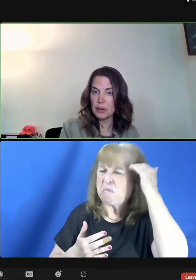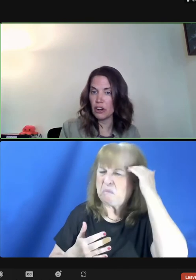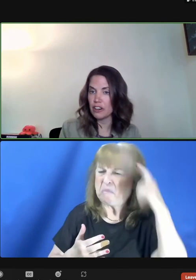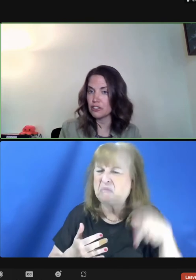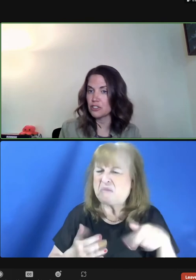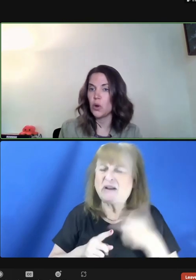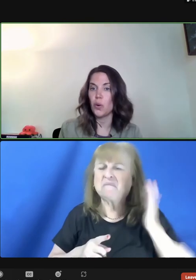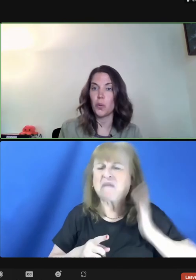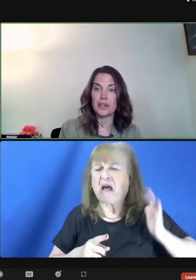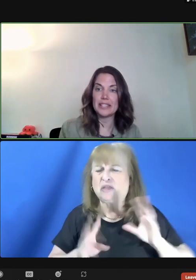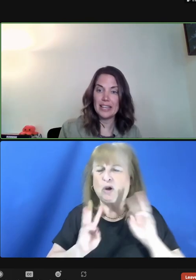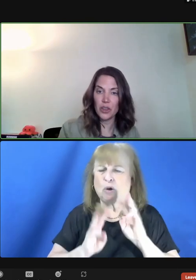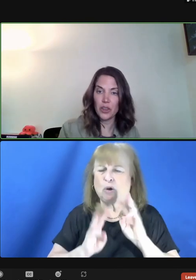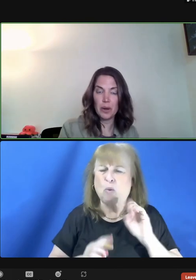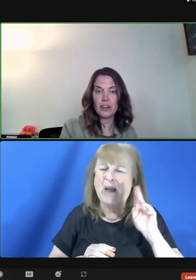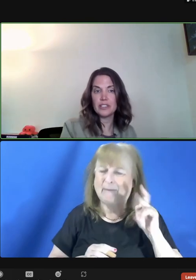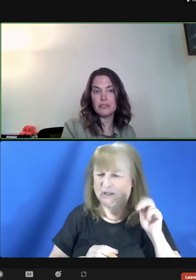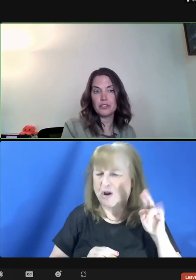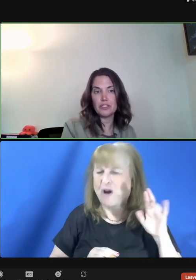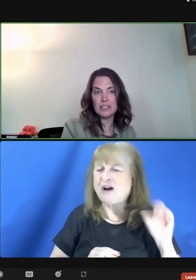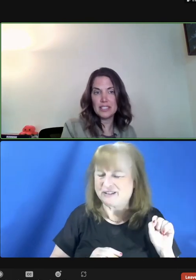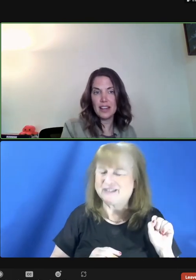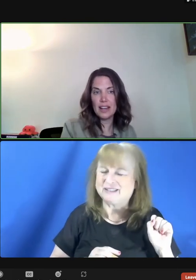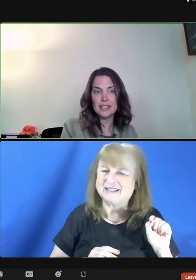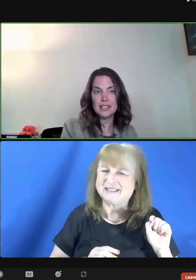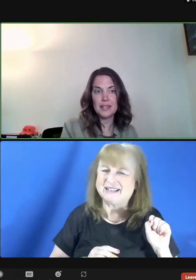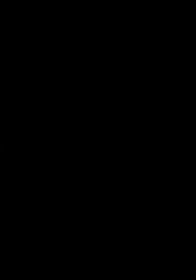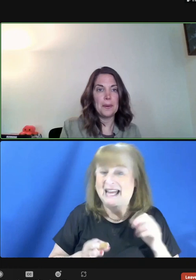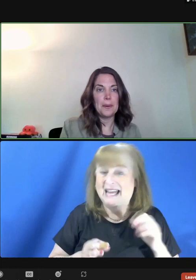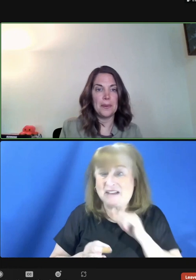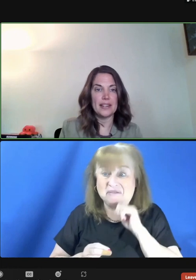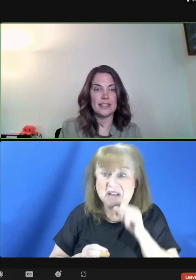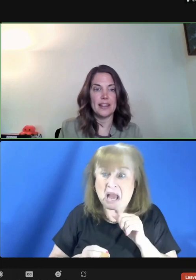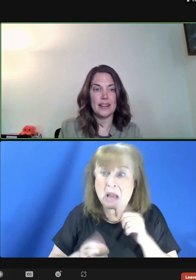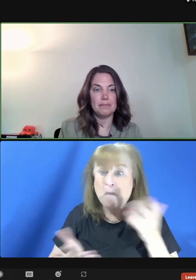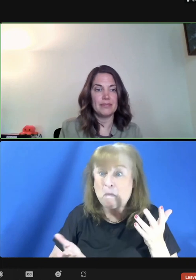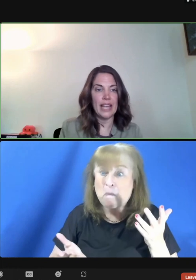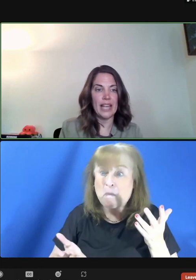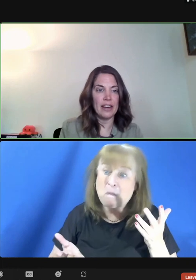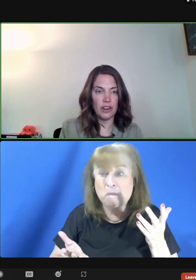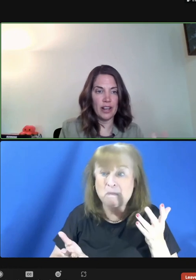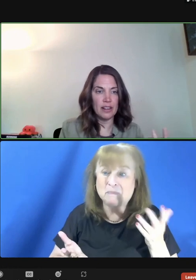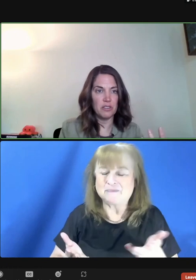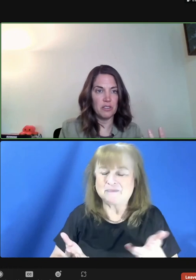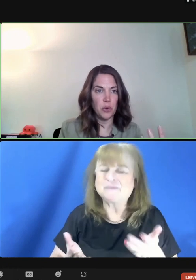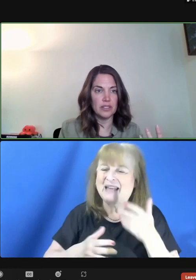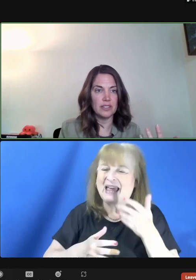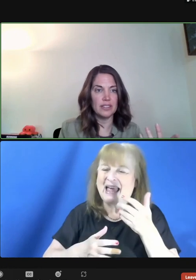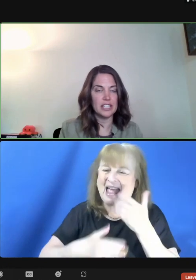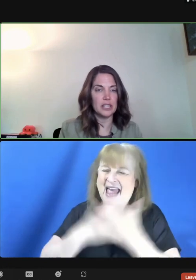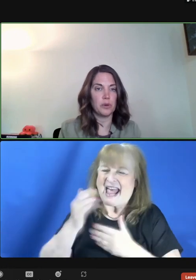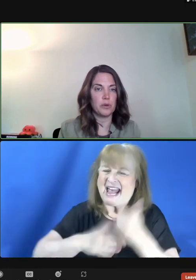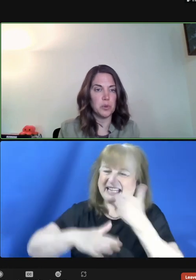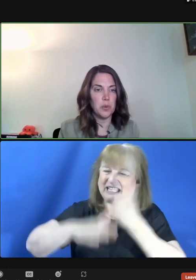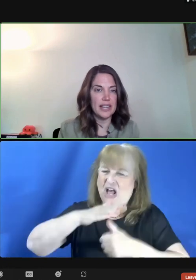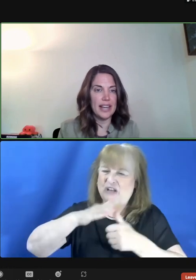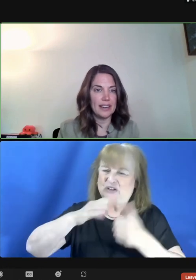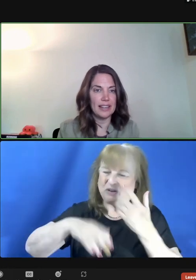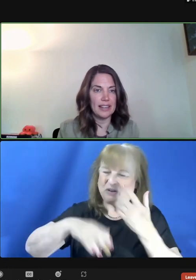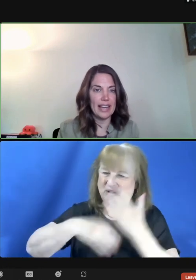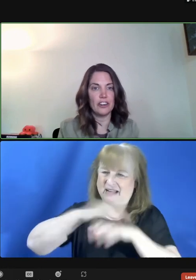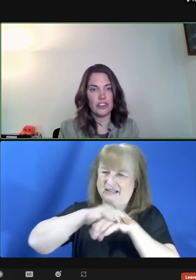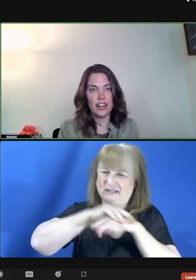from some other webinars, or it's in other webinars if it's not. But hand under hand, of course, is the approach